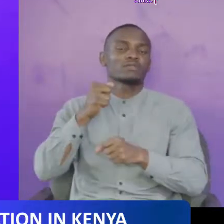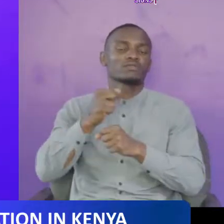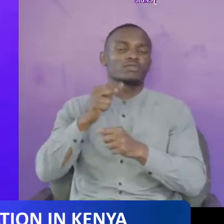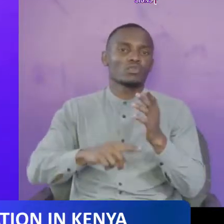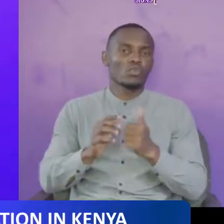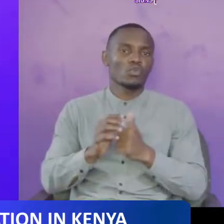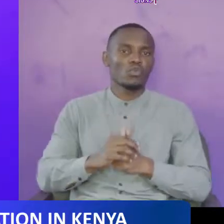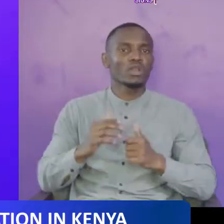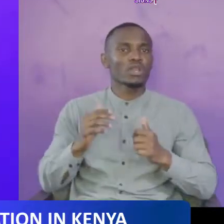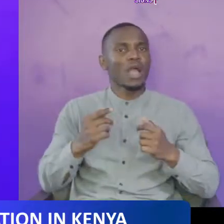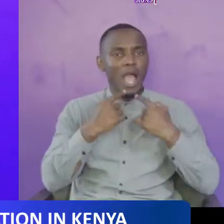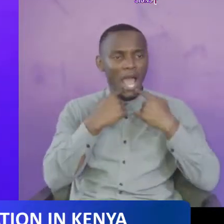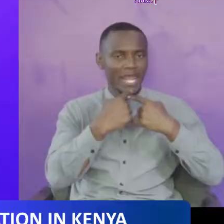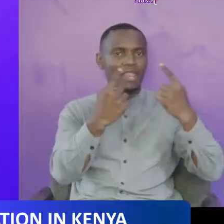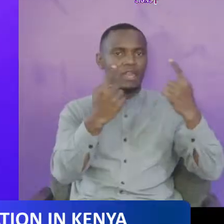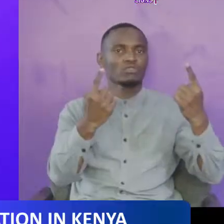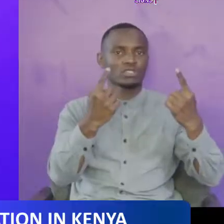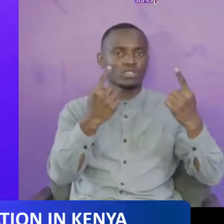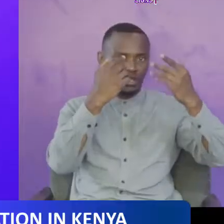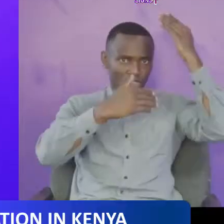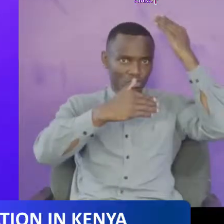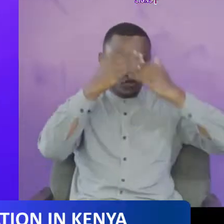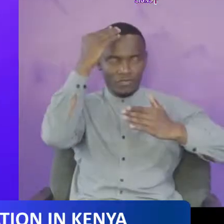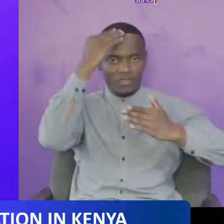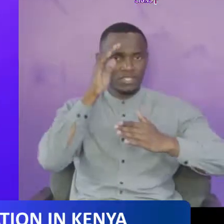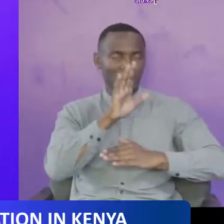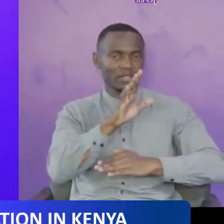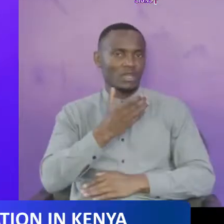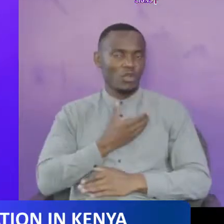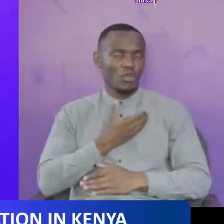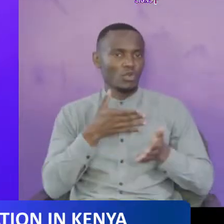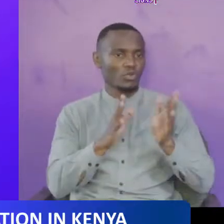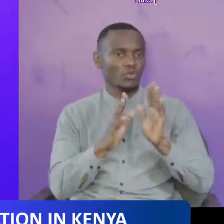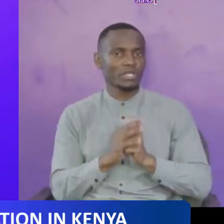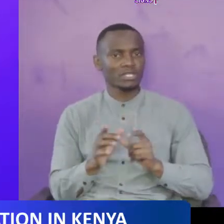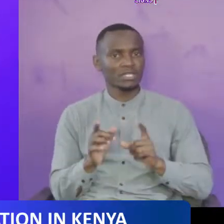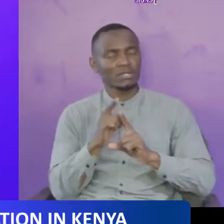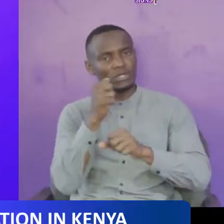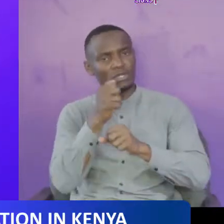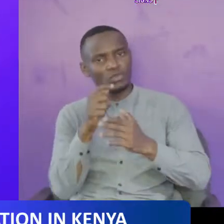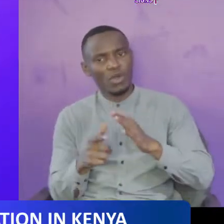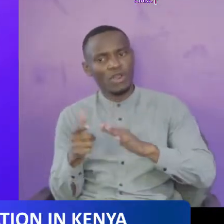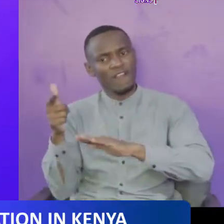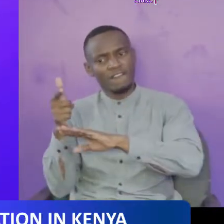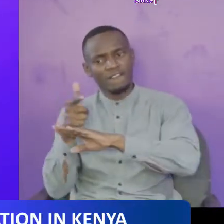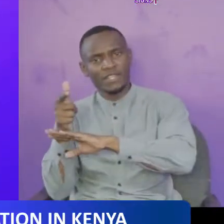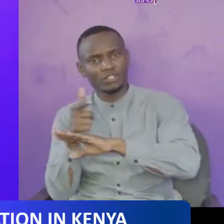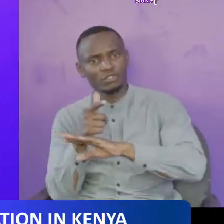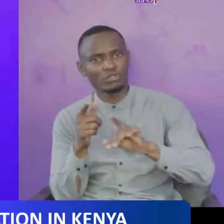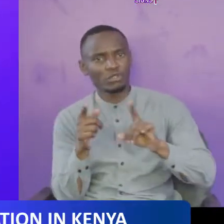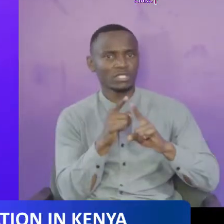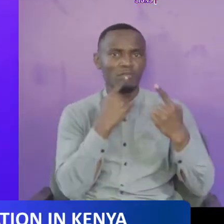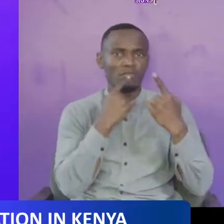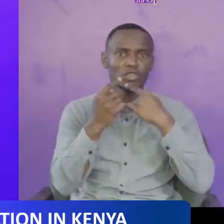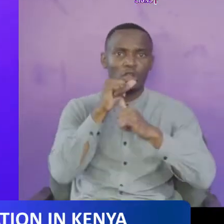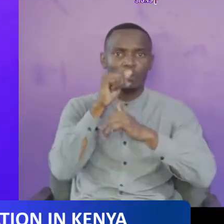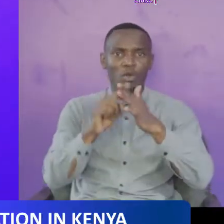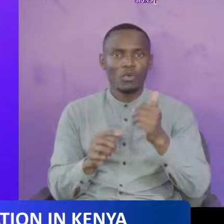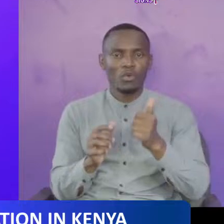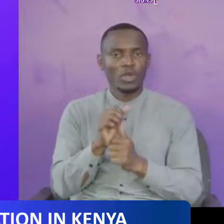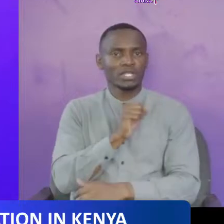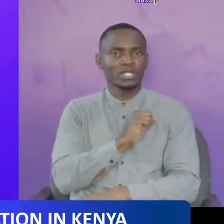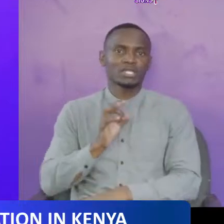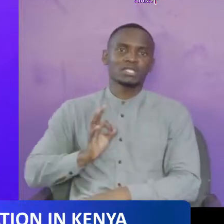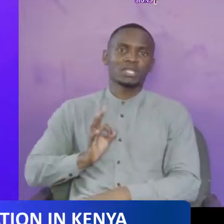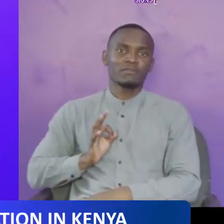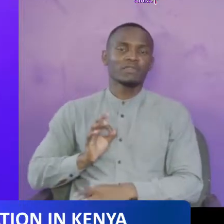the university in the way that they find best. They'll shoot videos, they'll talk about stuff, and just